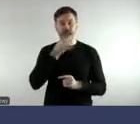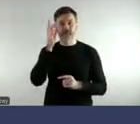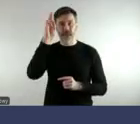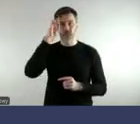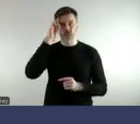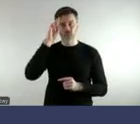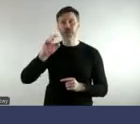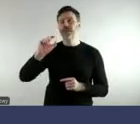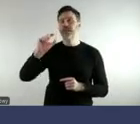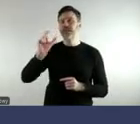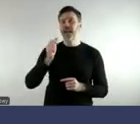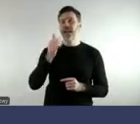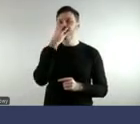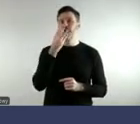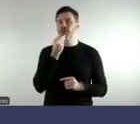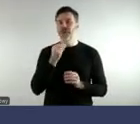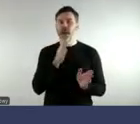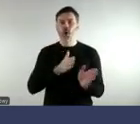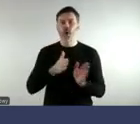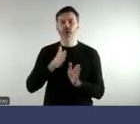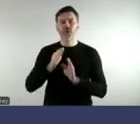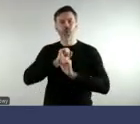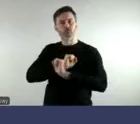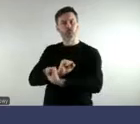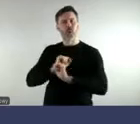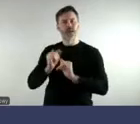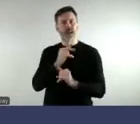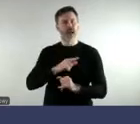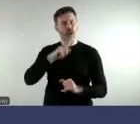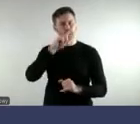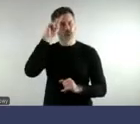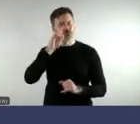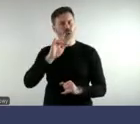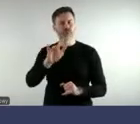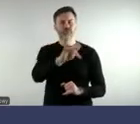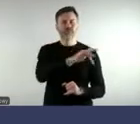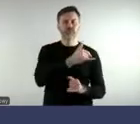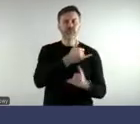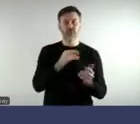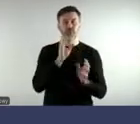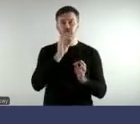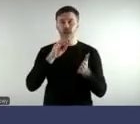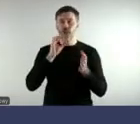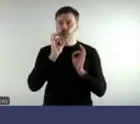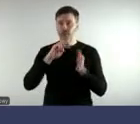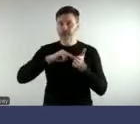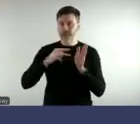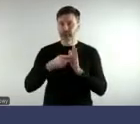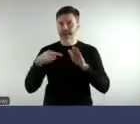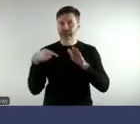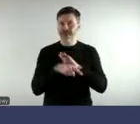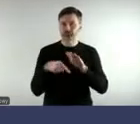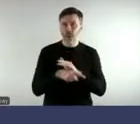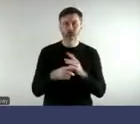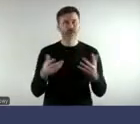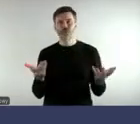So an example is evacuation plans. We need to expand evacuation plans from not only cover peacetime,